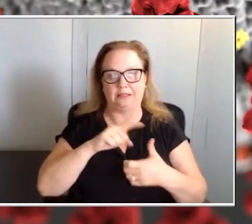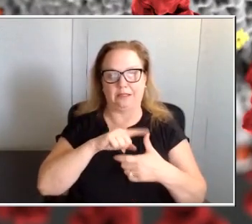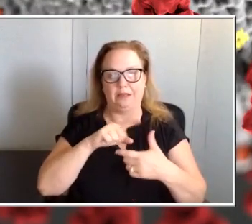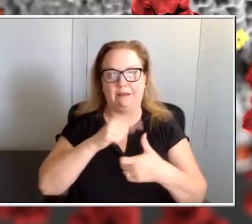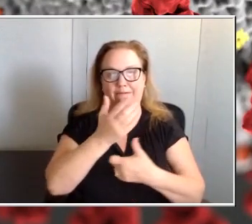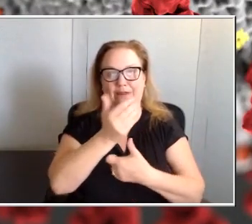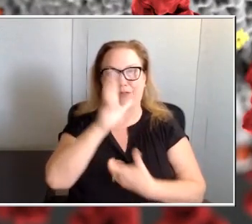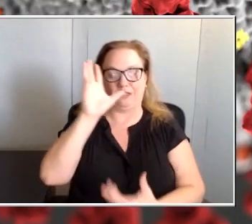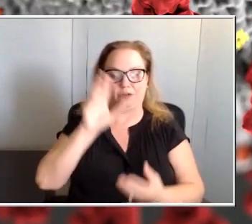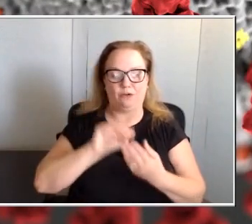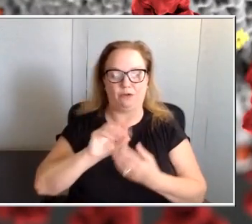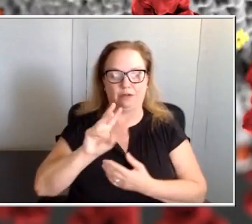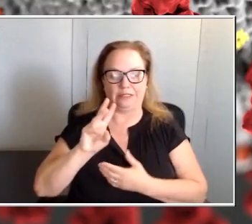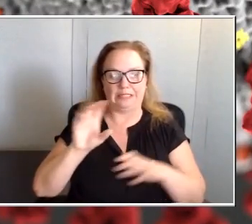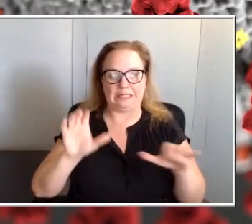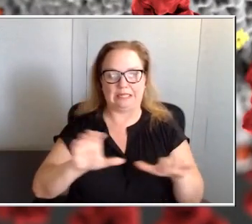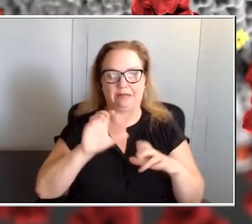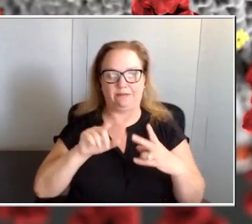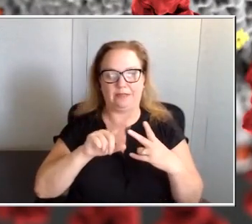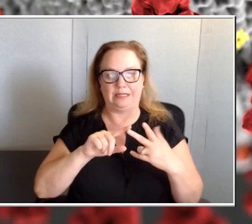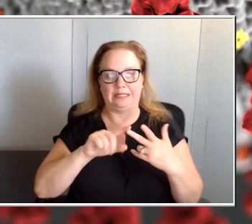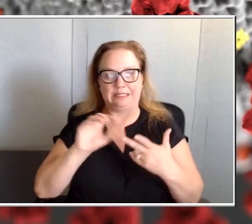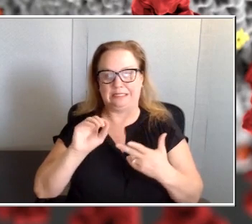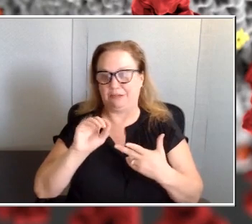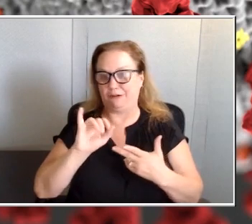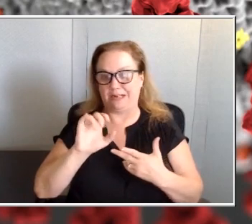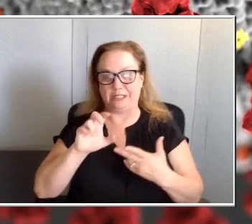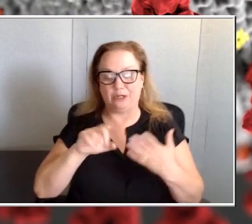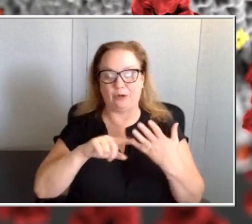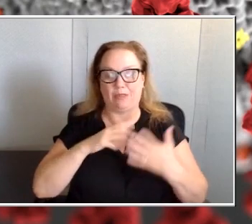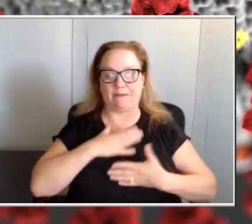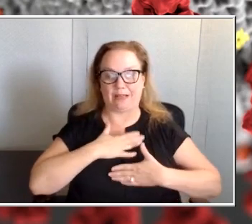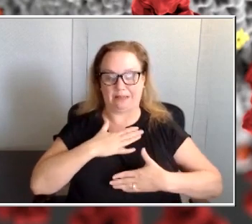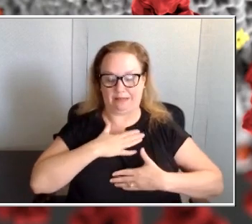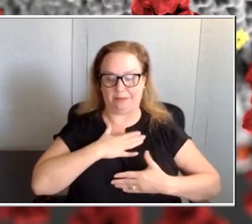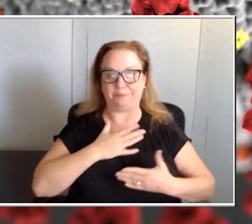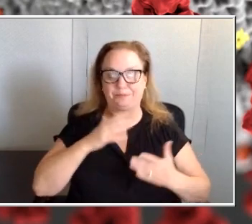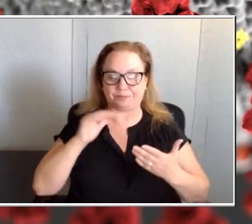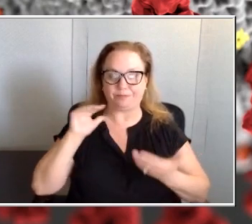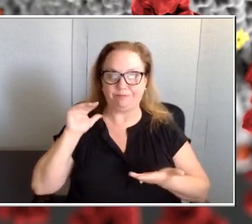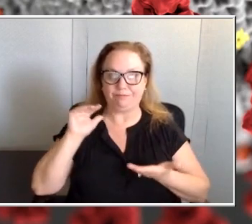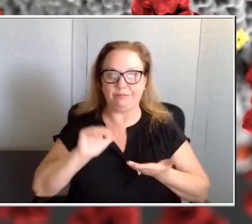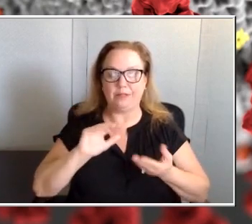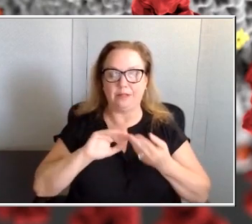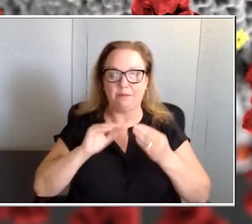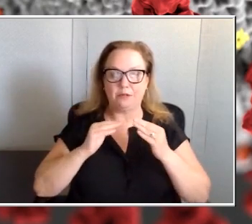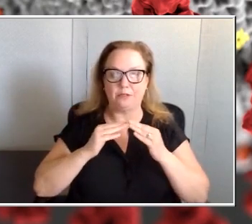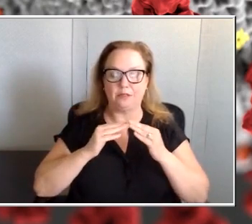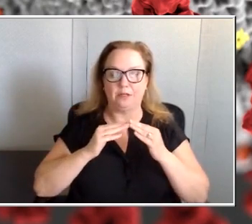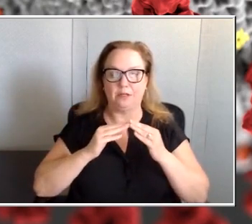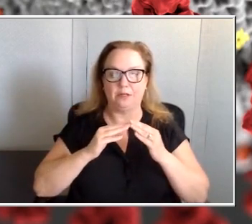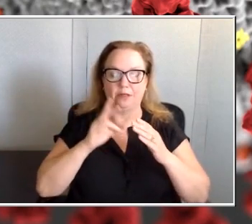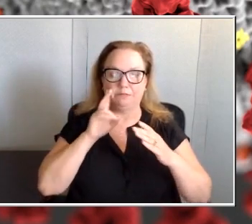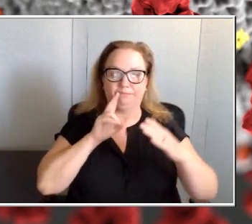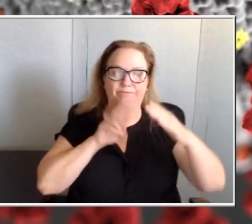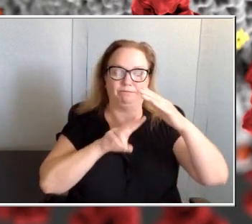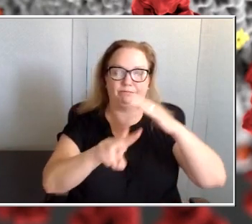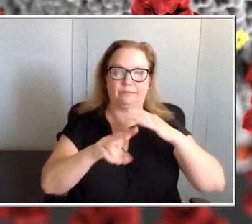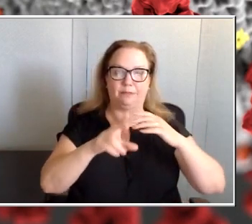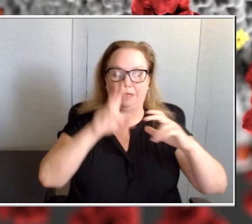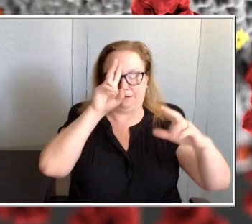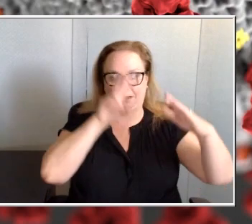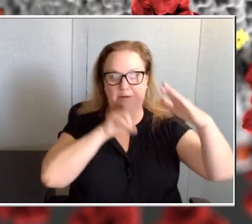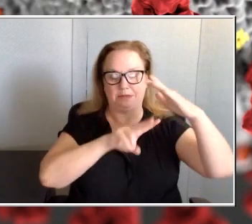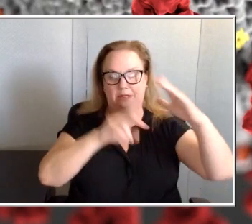6 active. 0 in the ICU or on the ventilator. So we are going good. I was asked to prognosticate, and I'm being optimistic, but I'm hoping